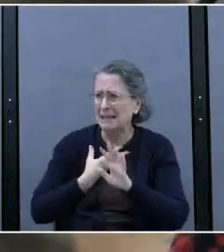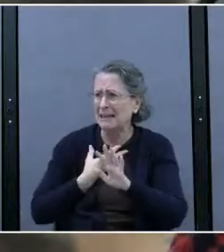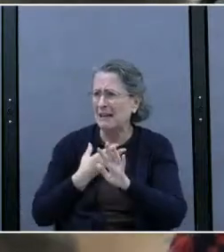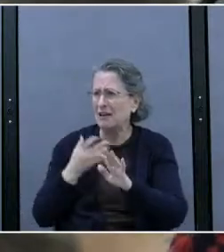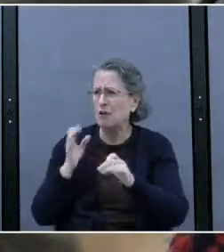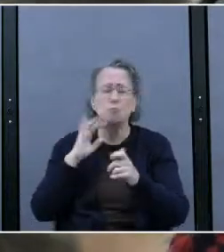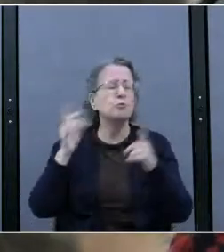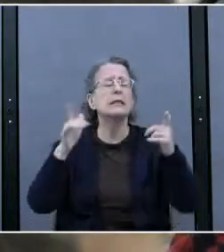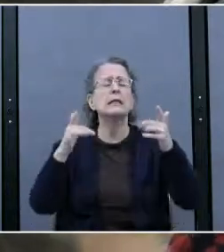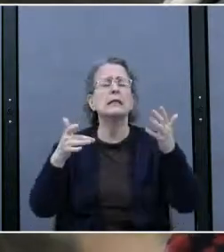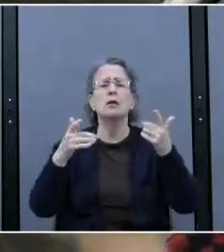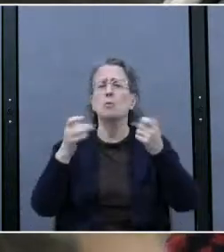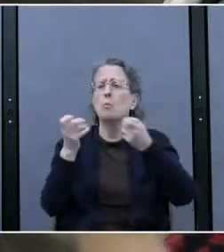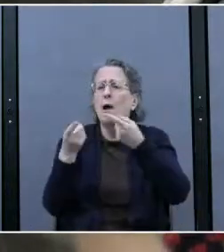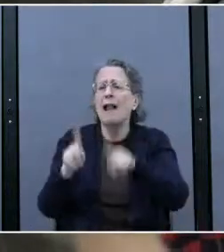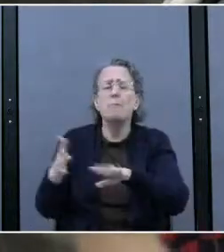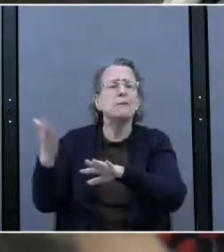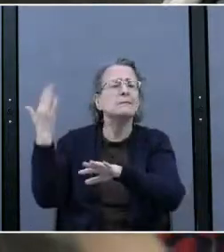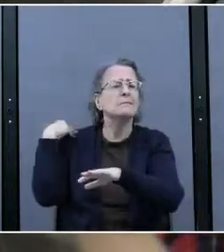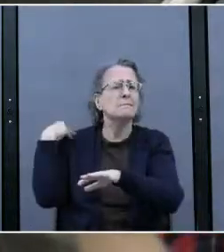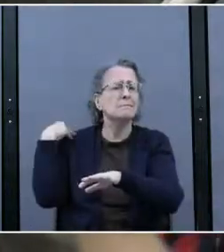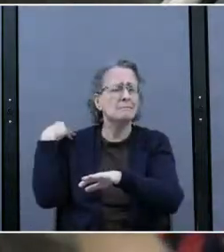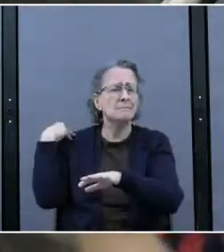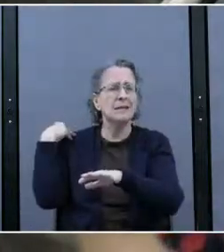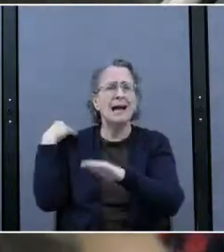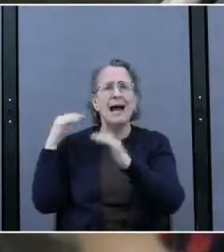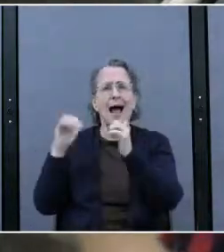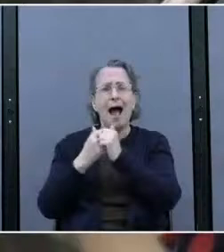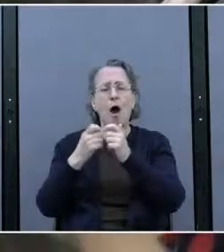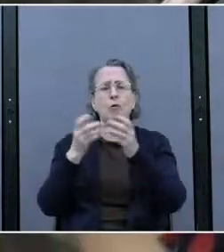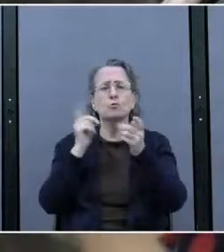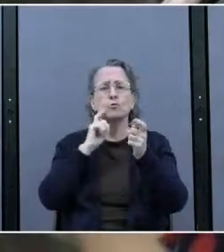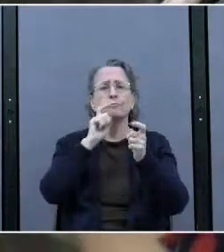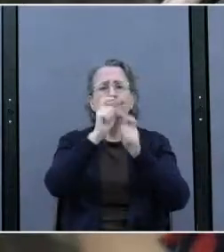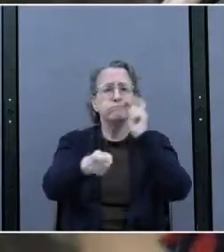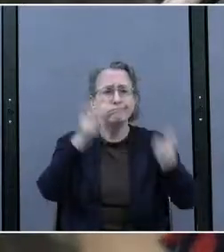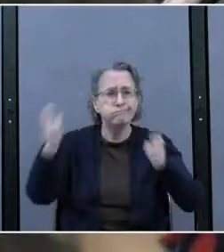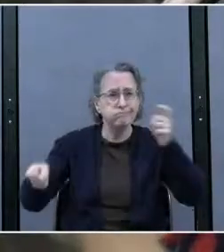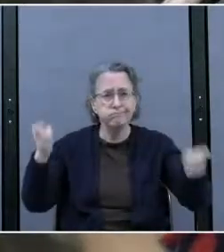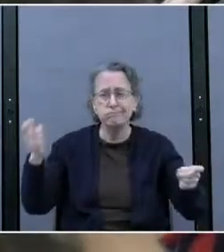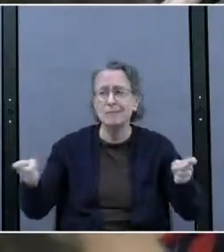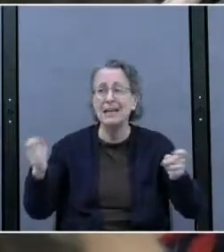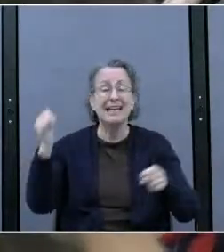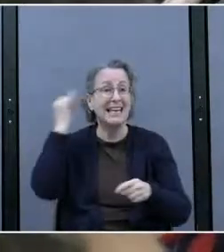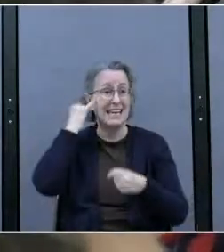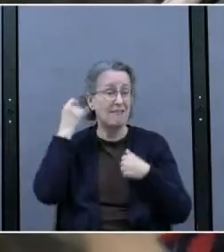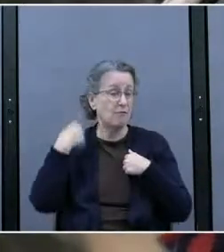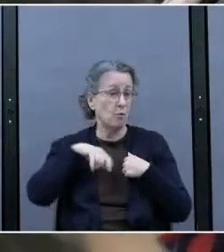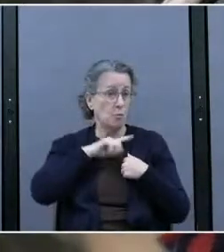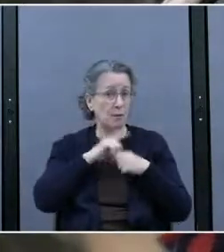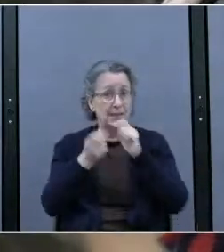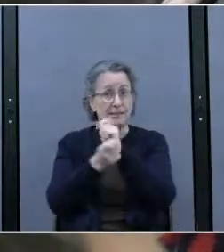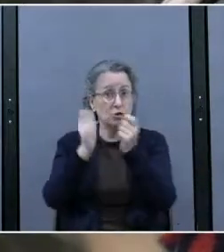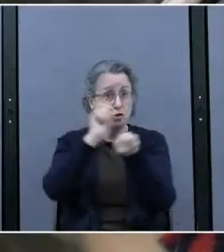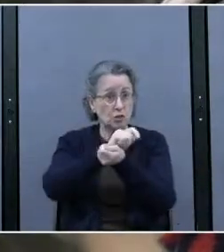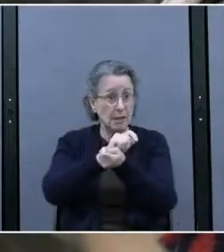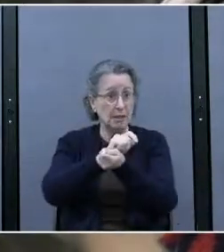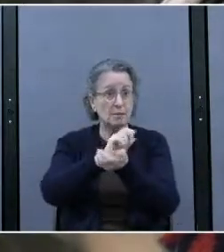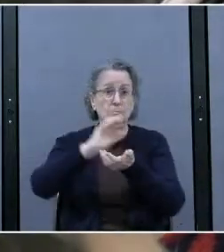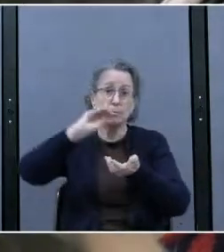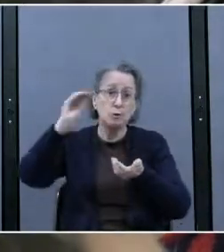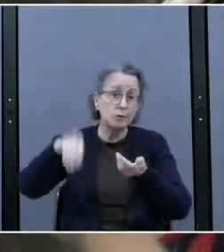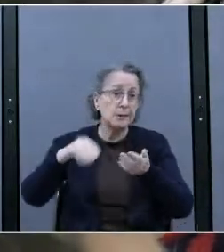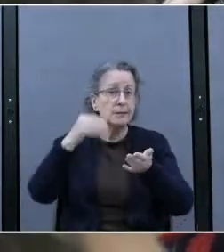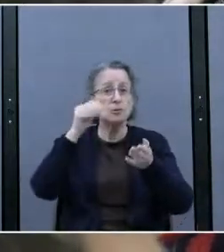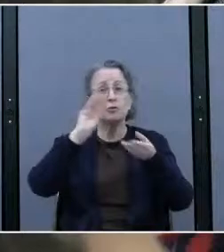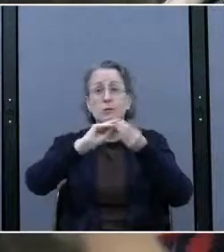between organizations at that point, and what would be the process if it was adjusted either up or down,